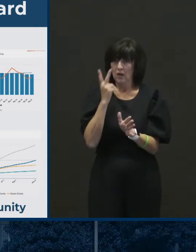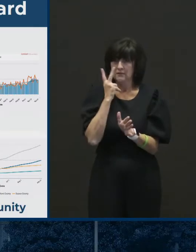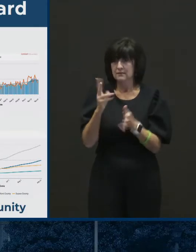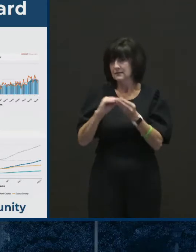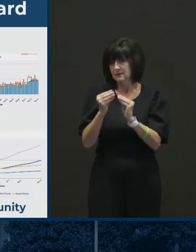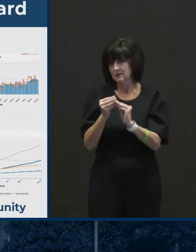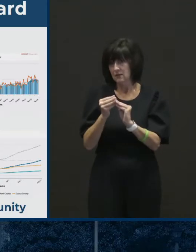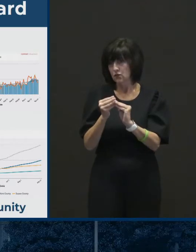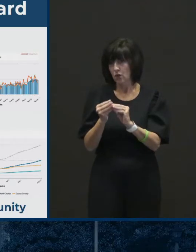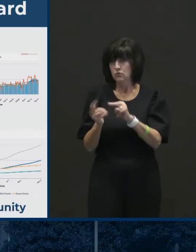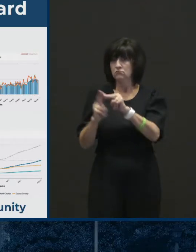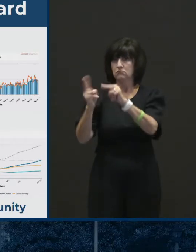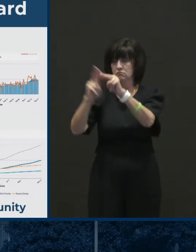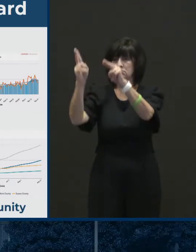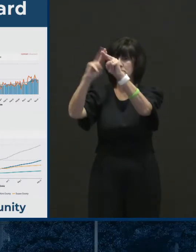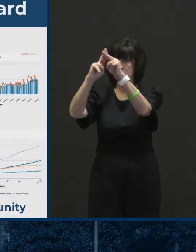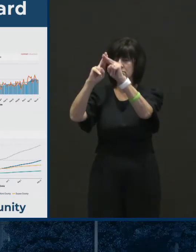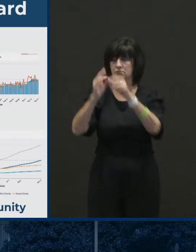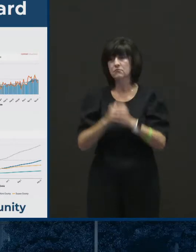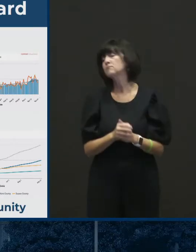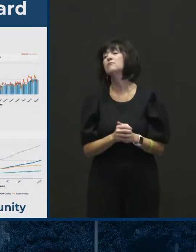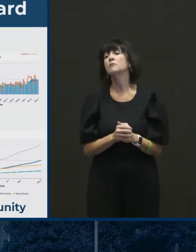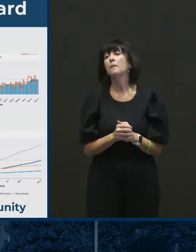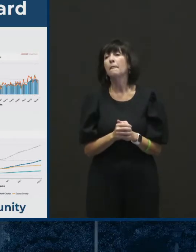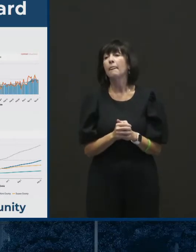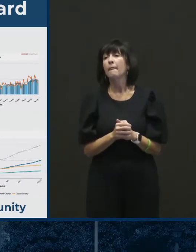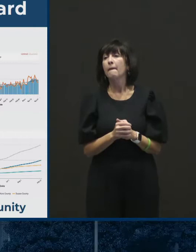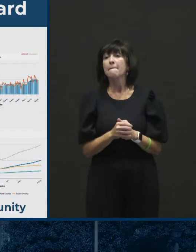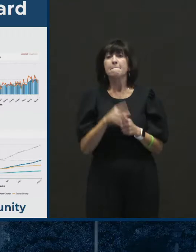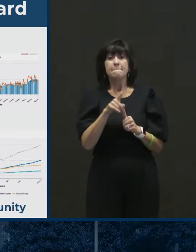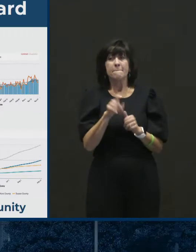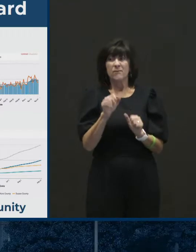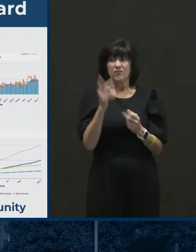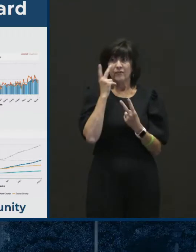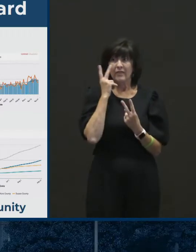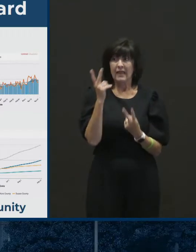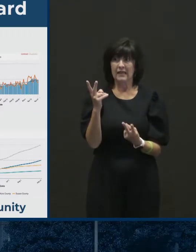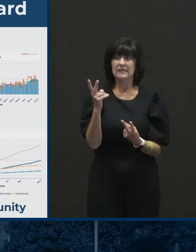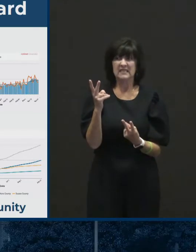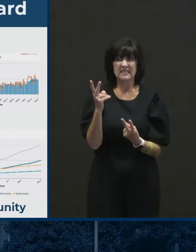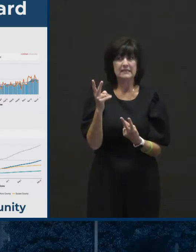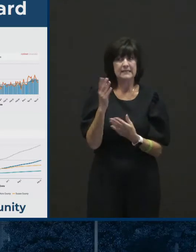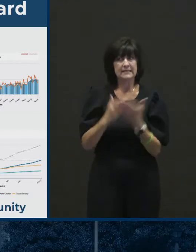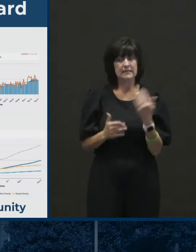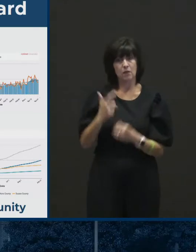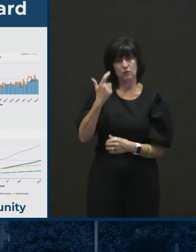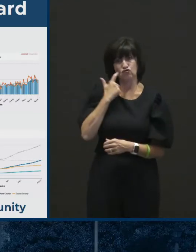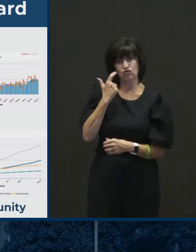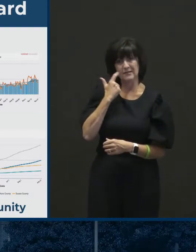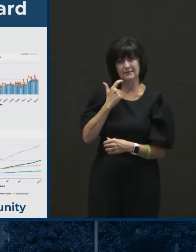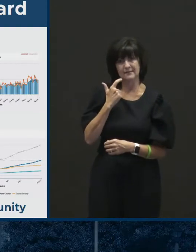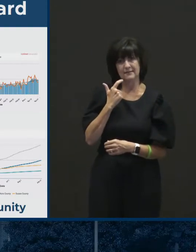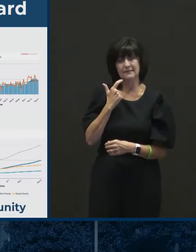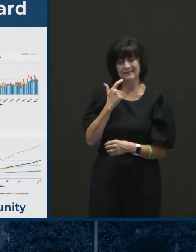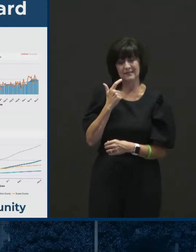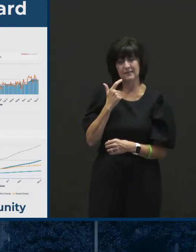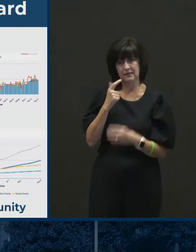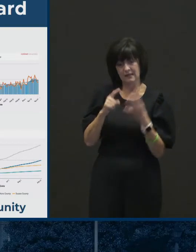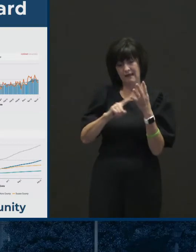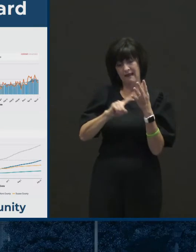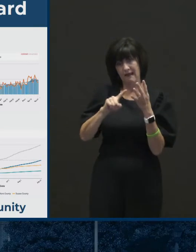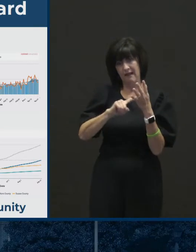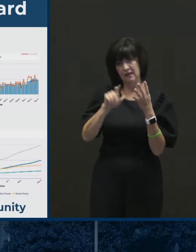at the 90-day view, you can see the little bit of an uptick of late at the end of August, early